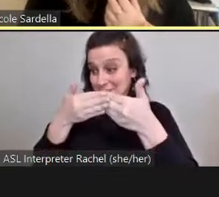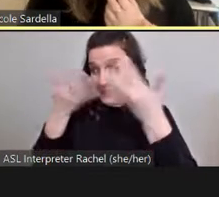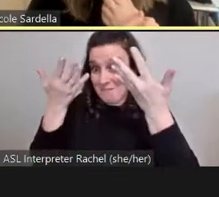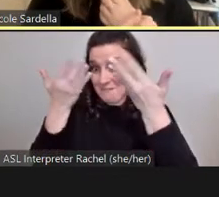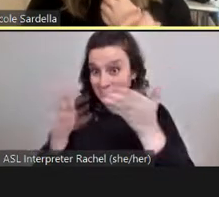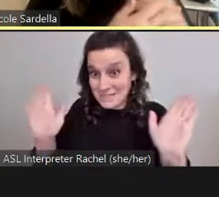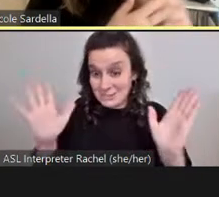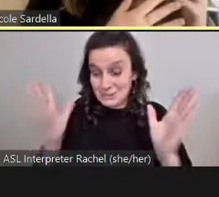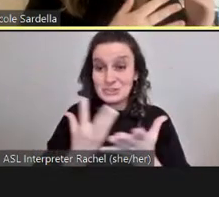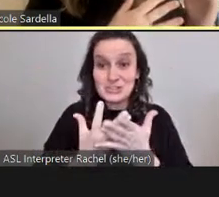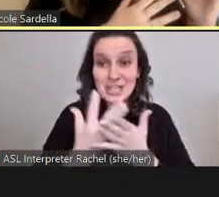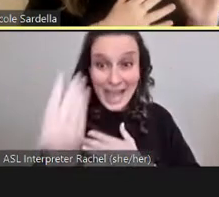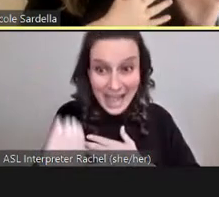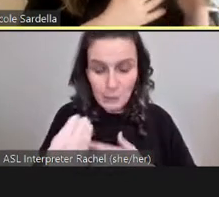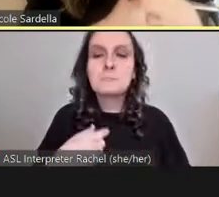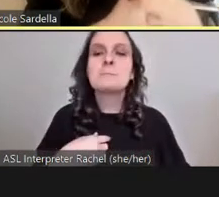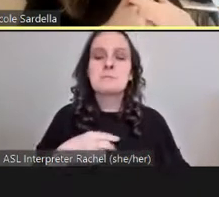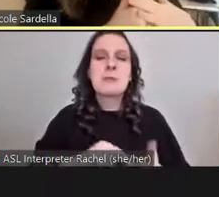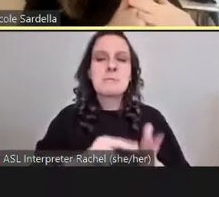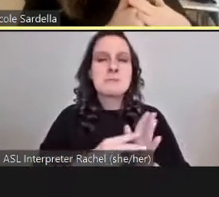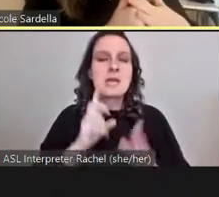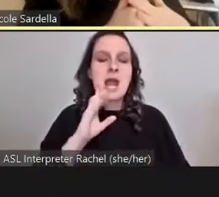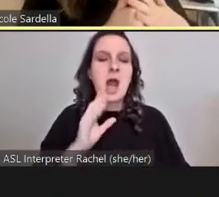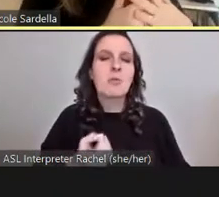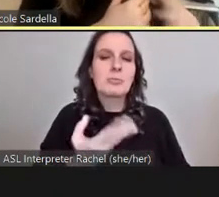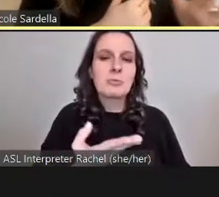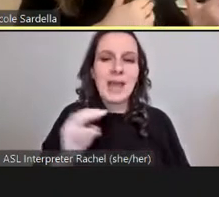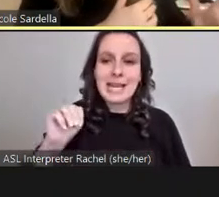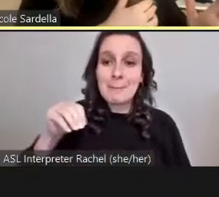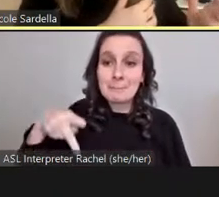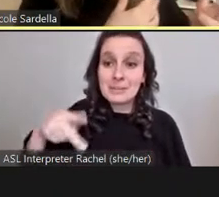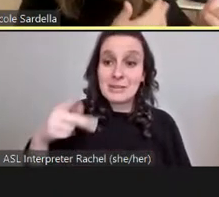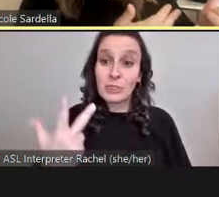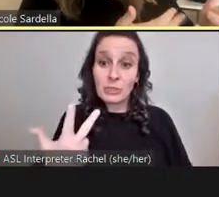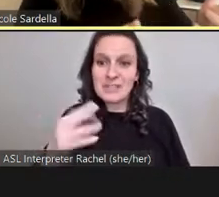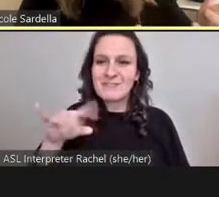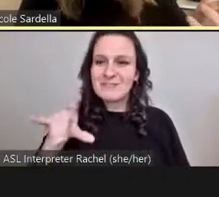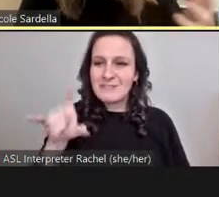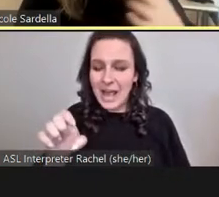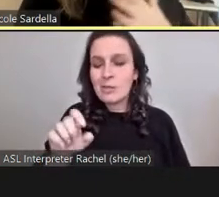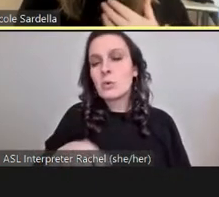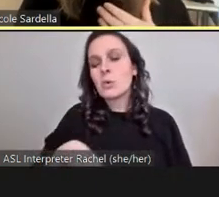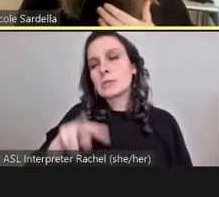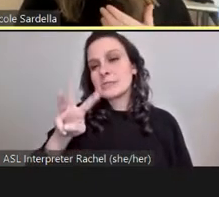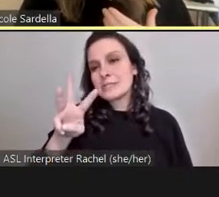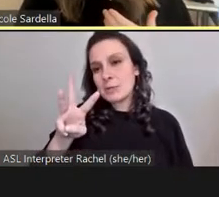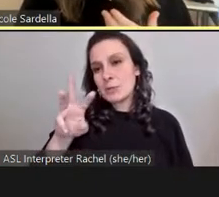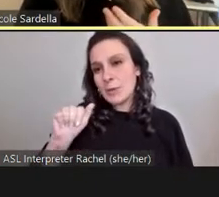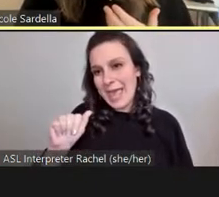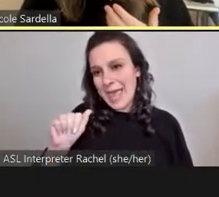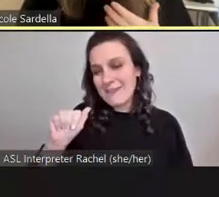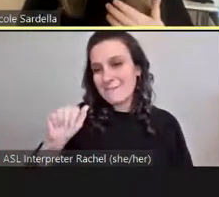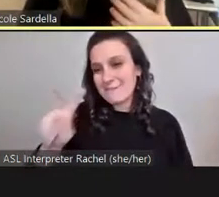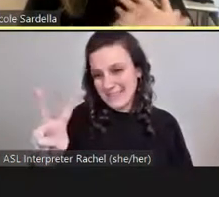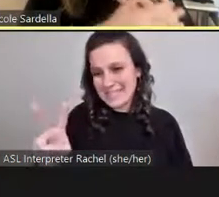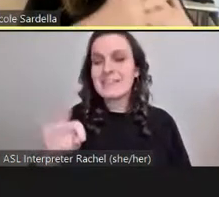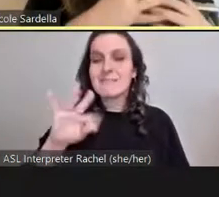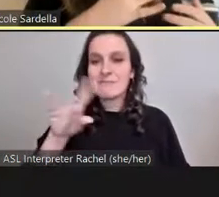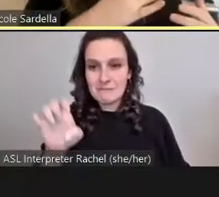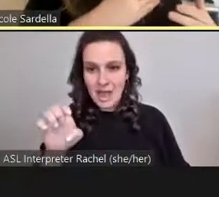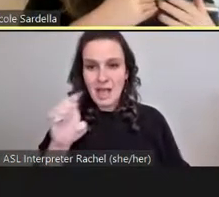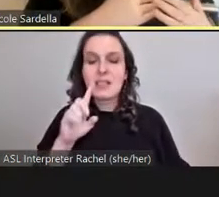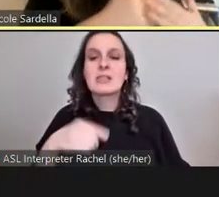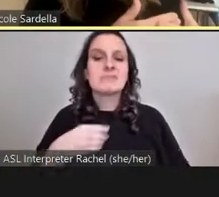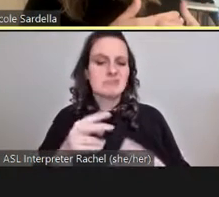I've started to provide the MP3 files or WAV or WAV files to